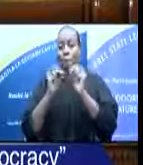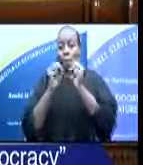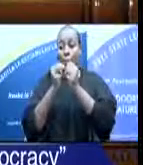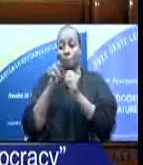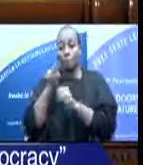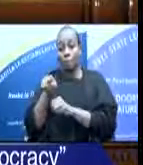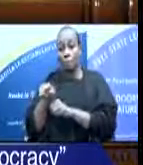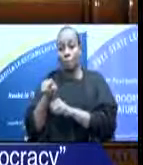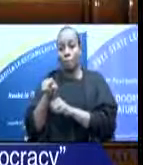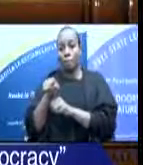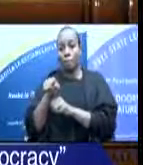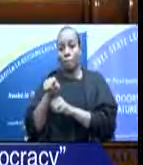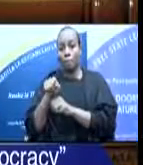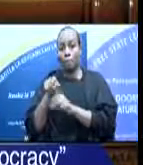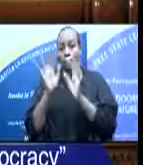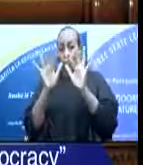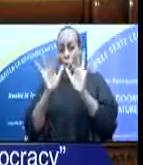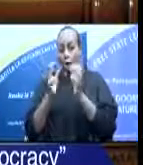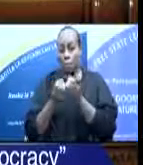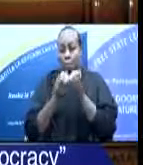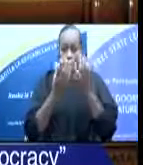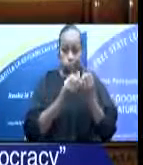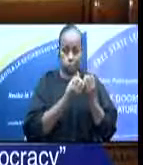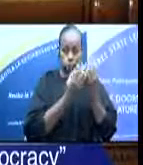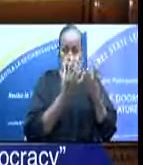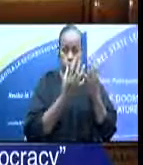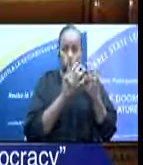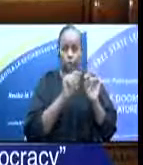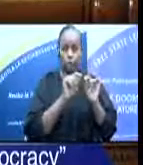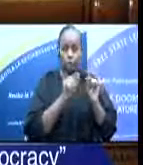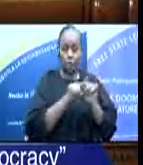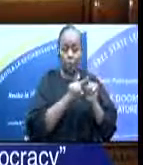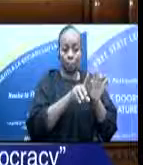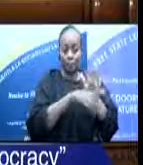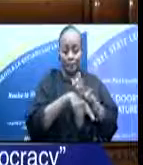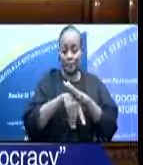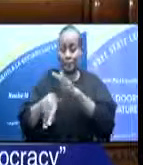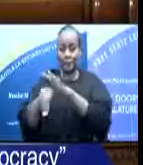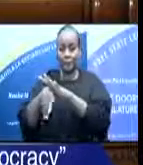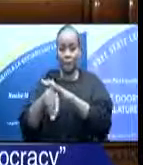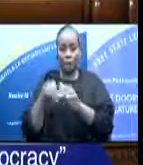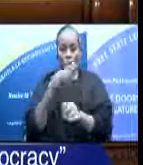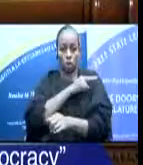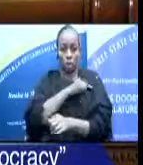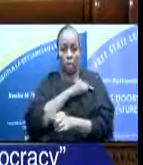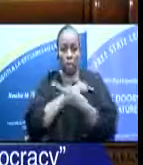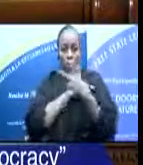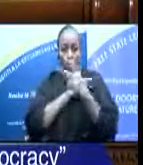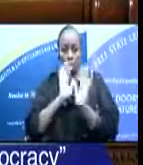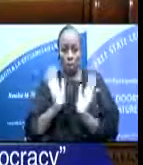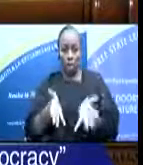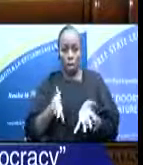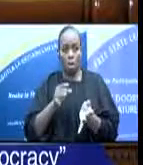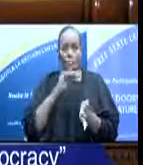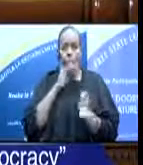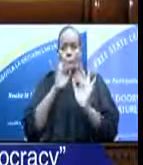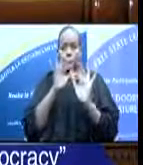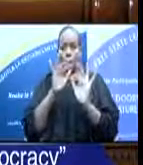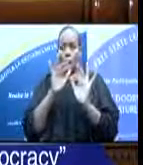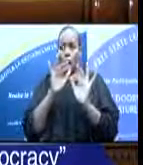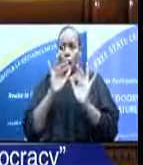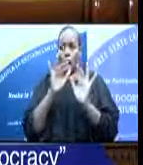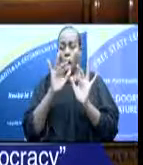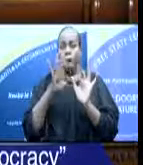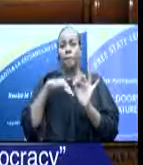population in the Free State and only has 2 district hospitals that cannot accommodate the largest population